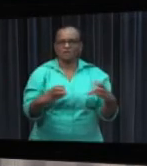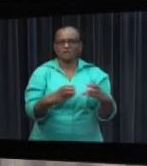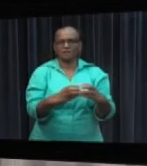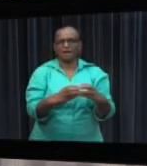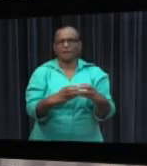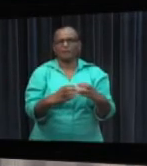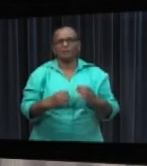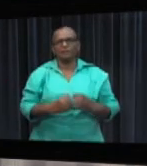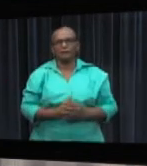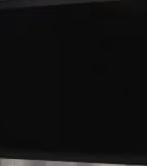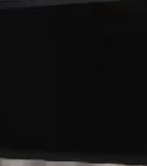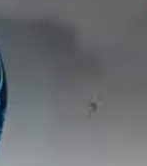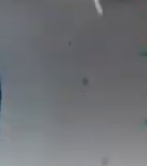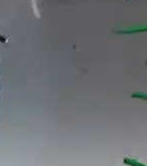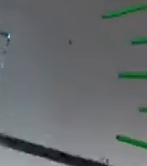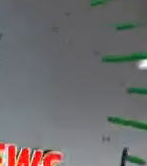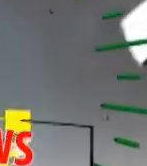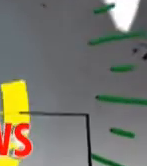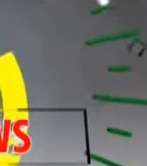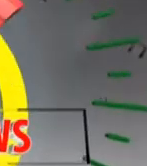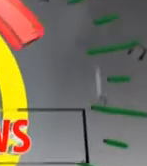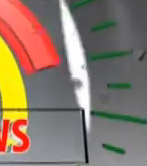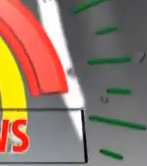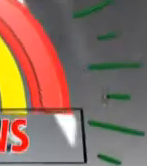May 4.